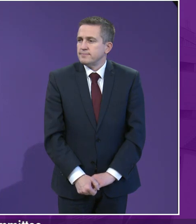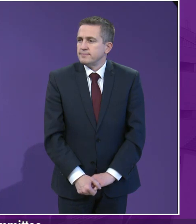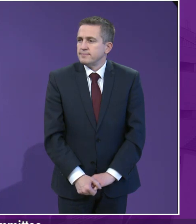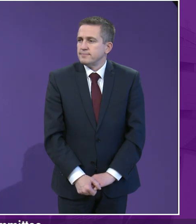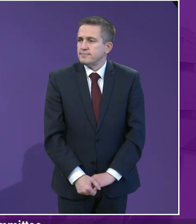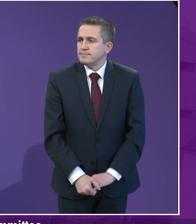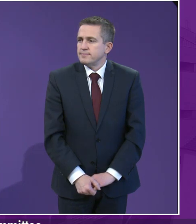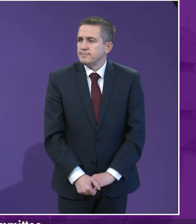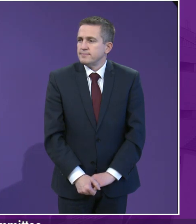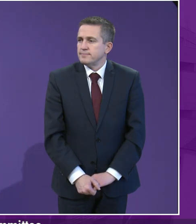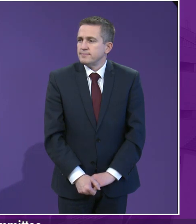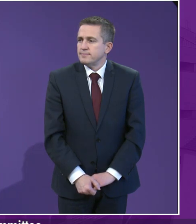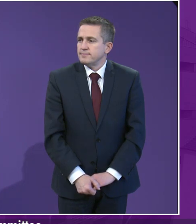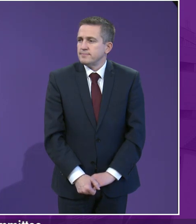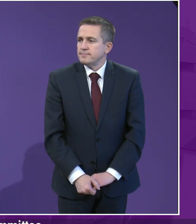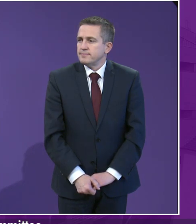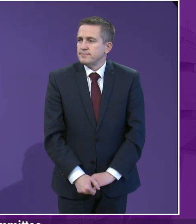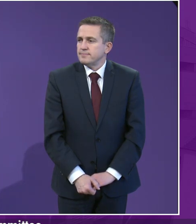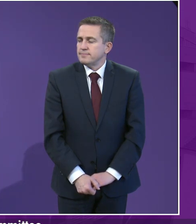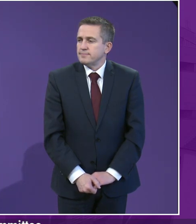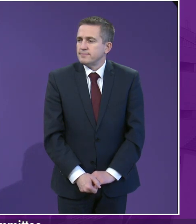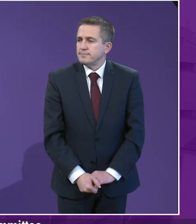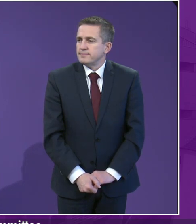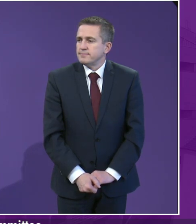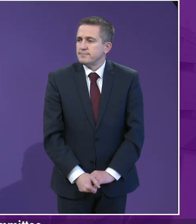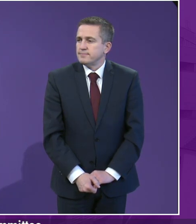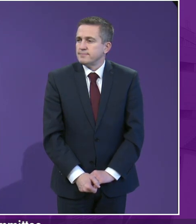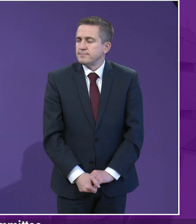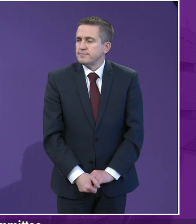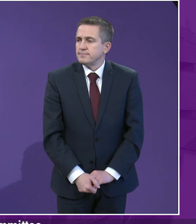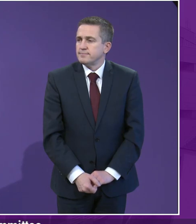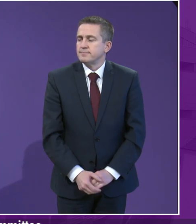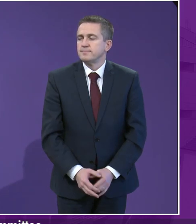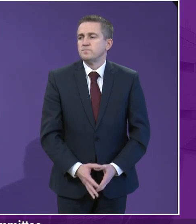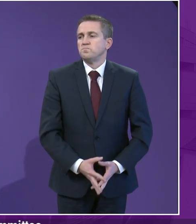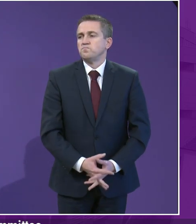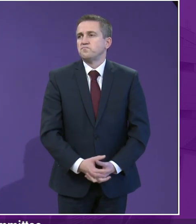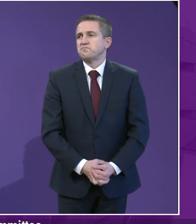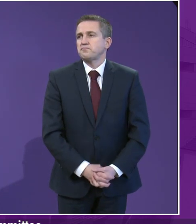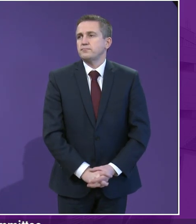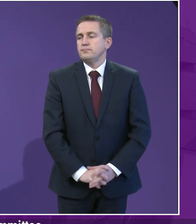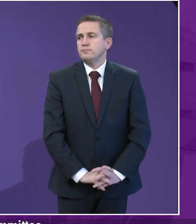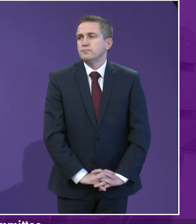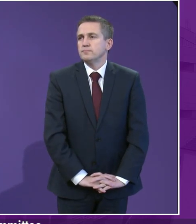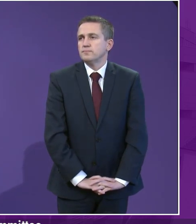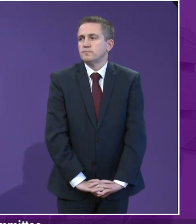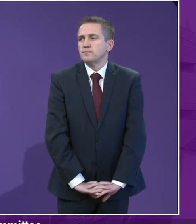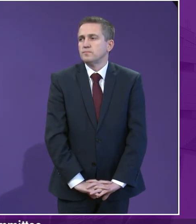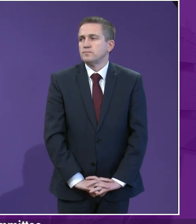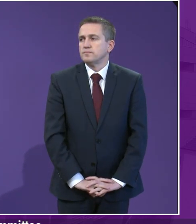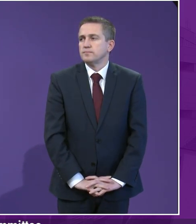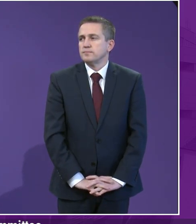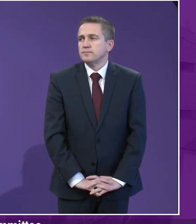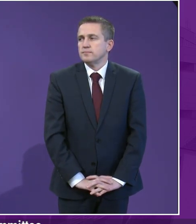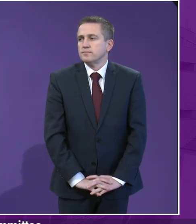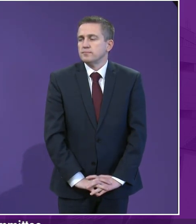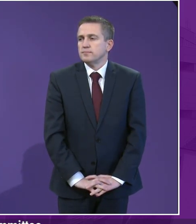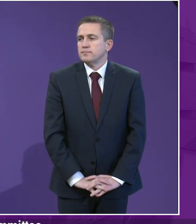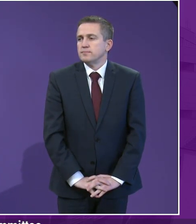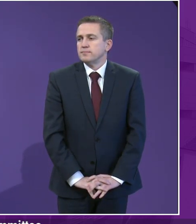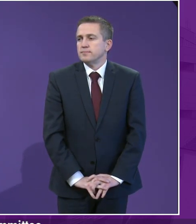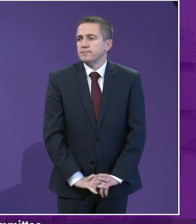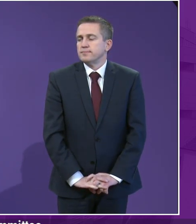I think dealing with advisors who themselves are deaf and have experience of the kind of support that deaf students